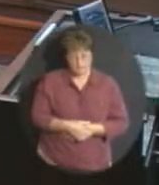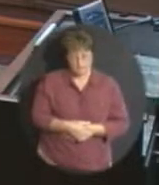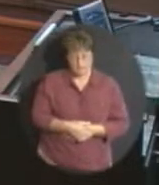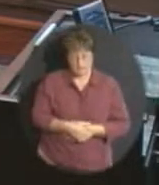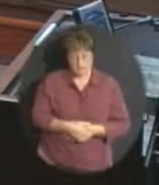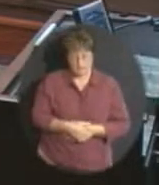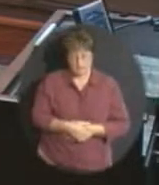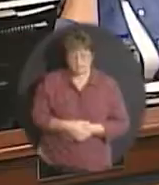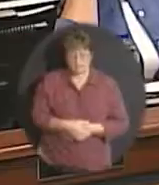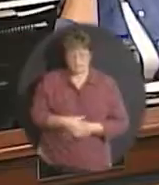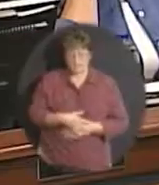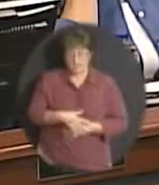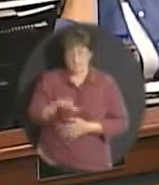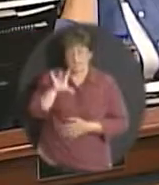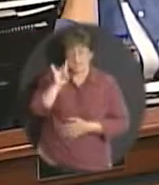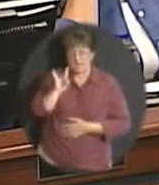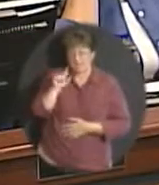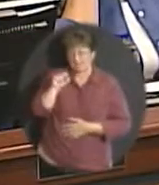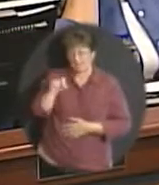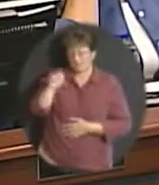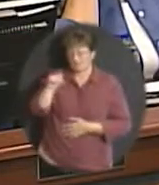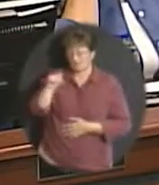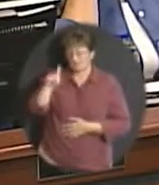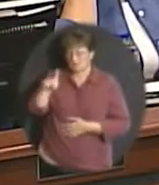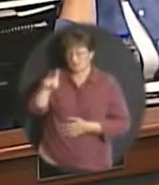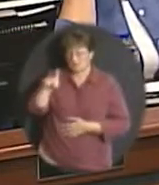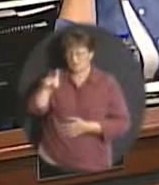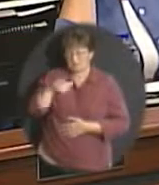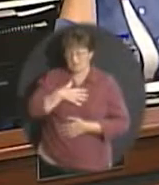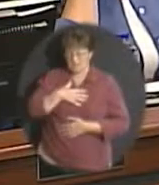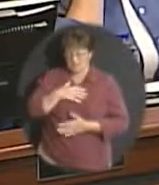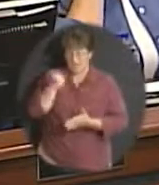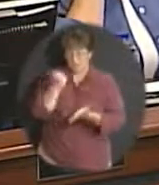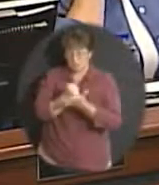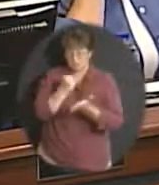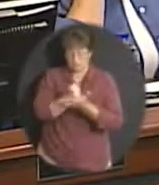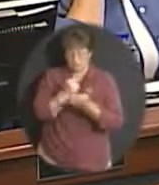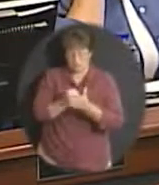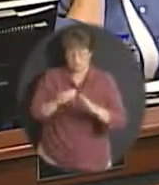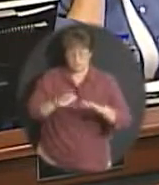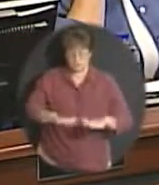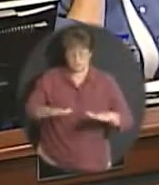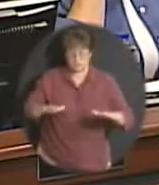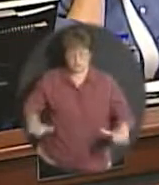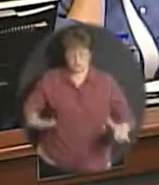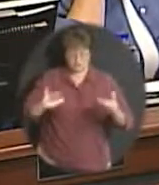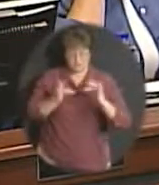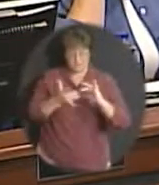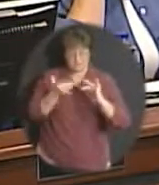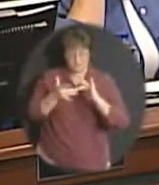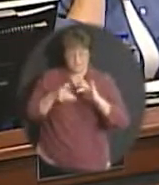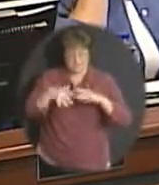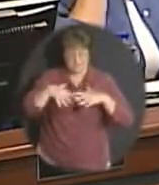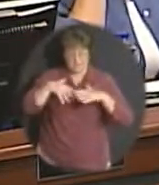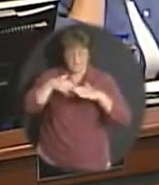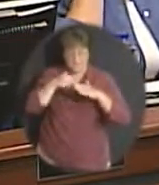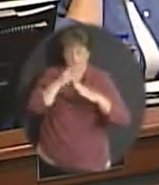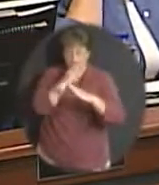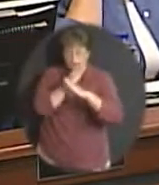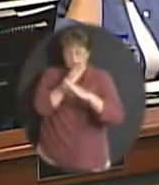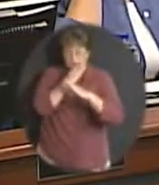And on to 8.01, approval of the Children's Internet Protection Act policy. Is there any discussion or